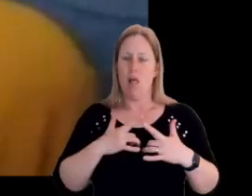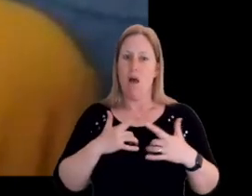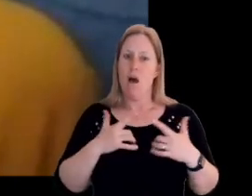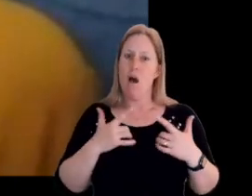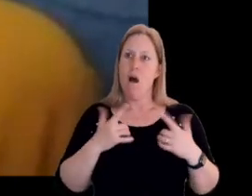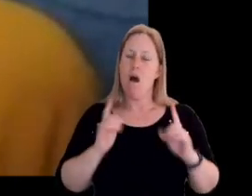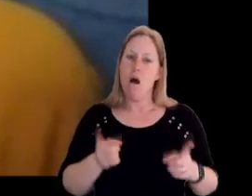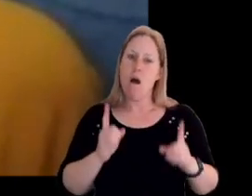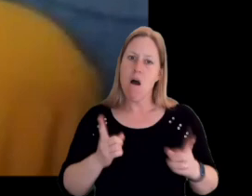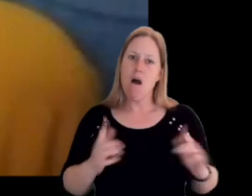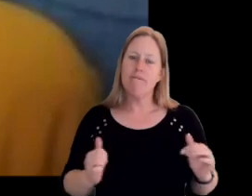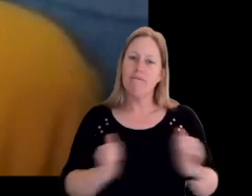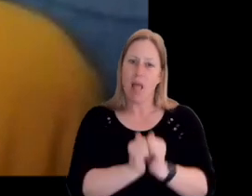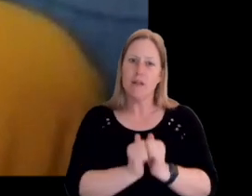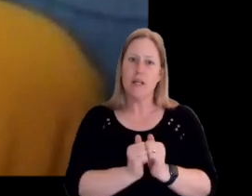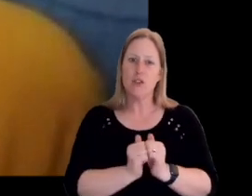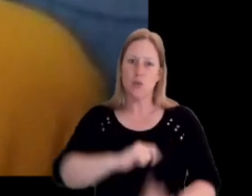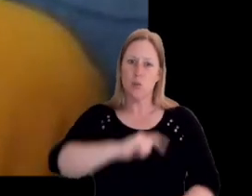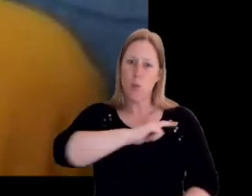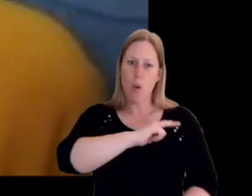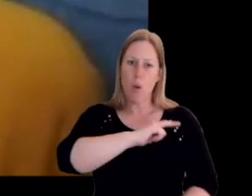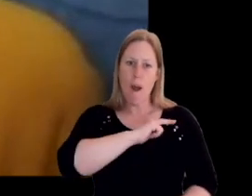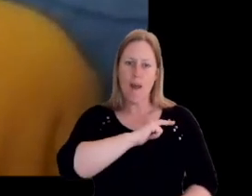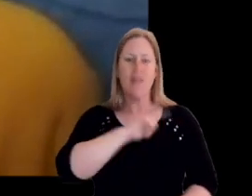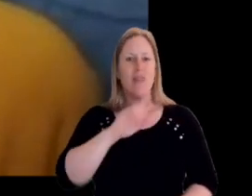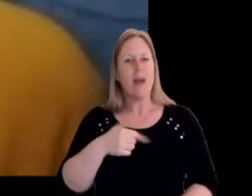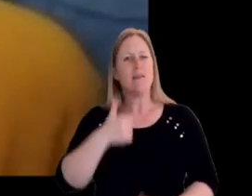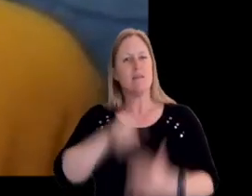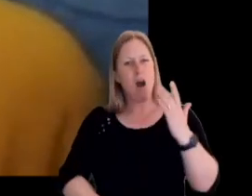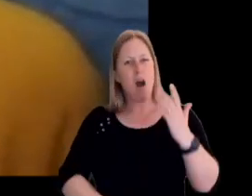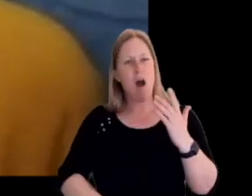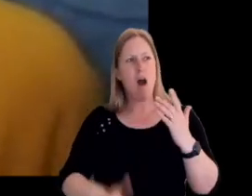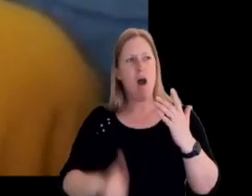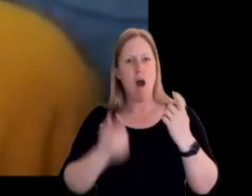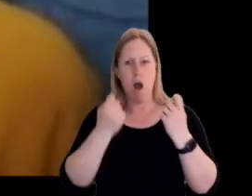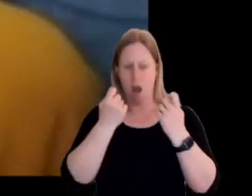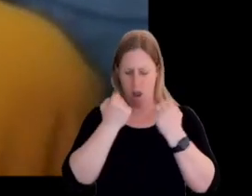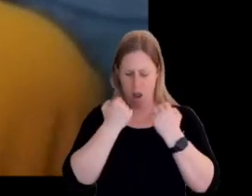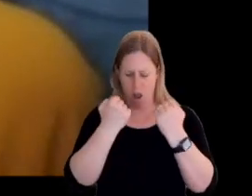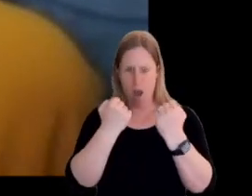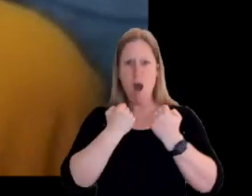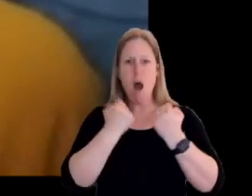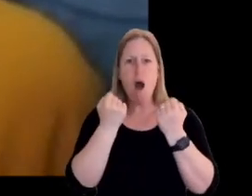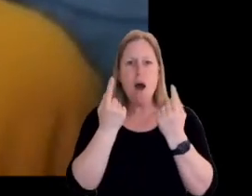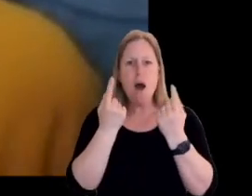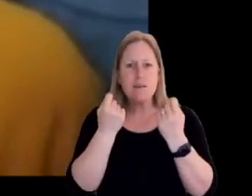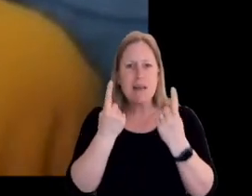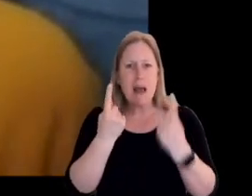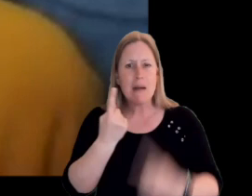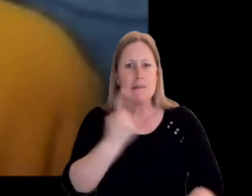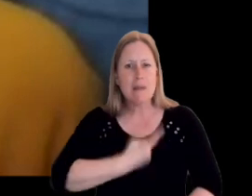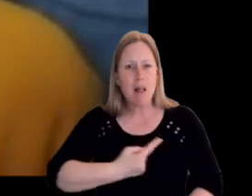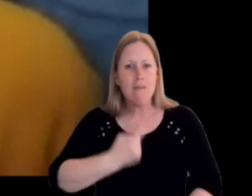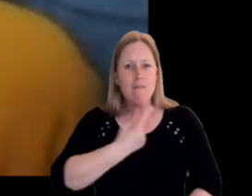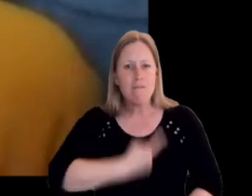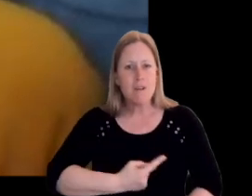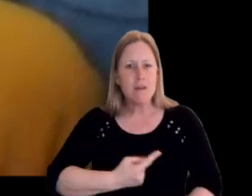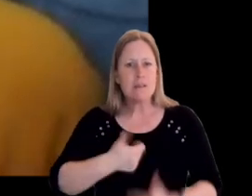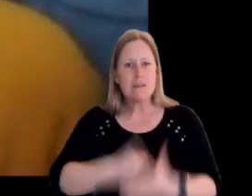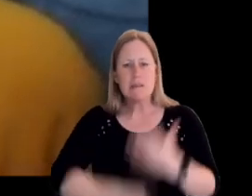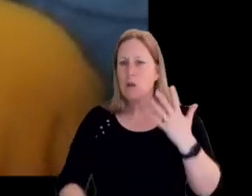comes with that, I started understanding myself. I started getting, I